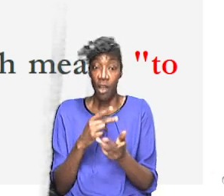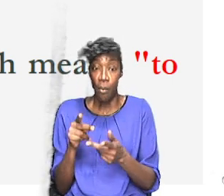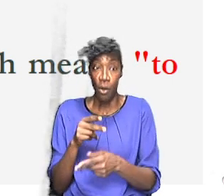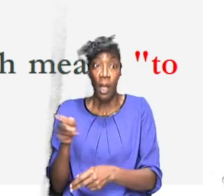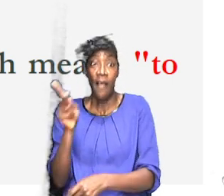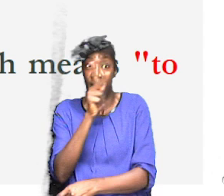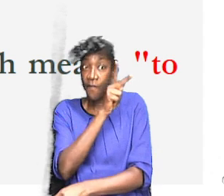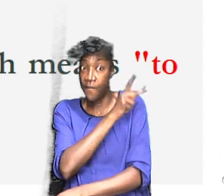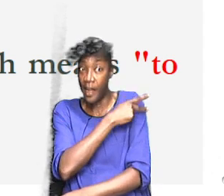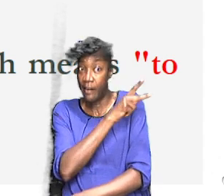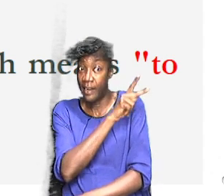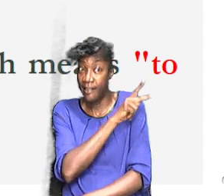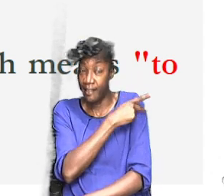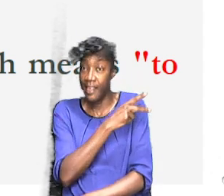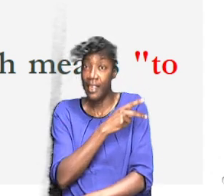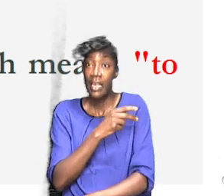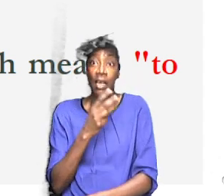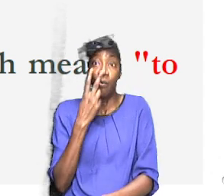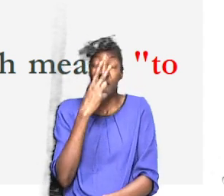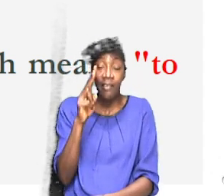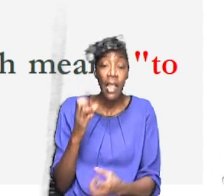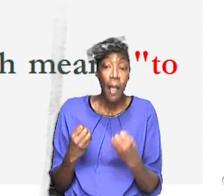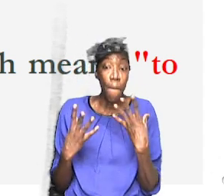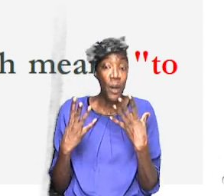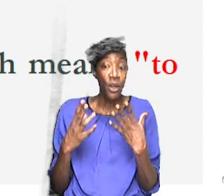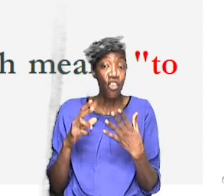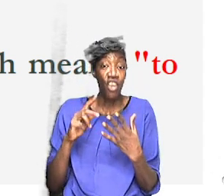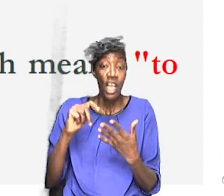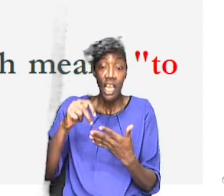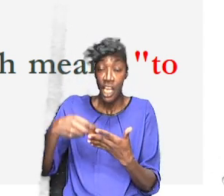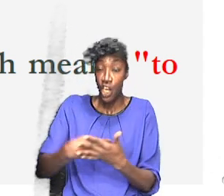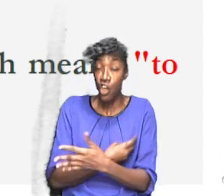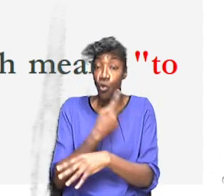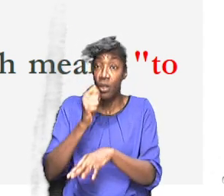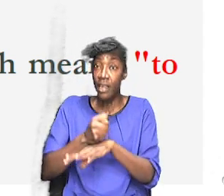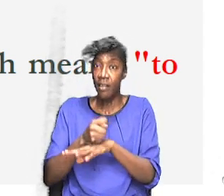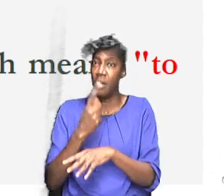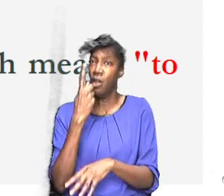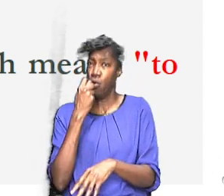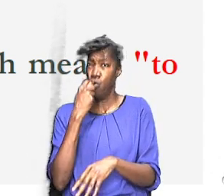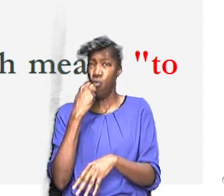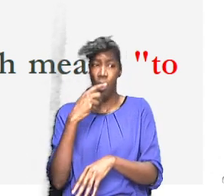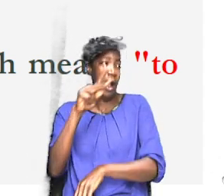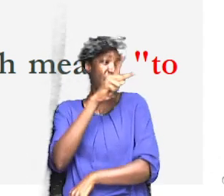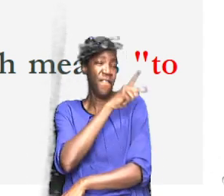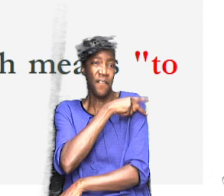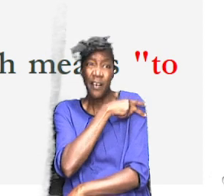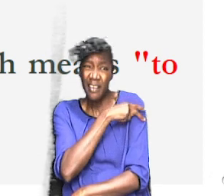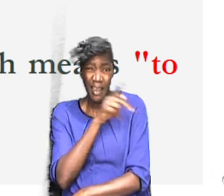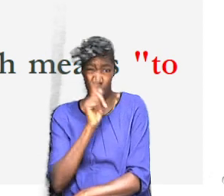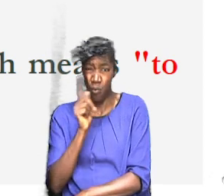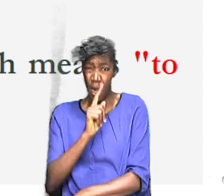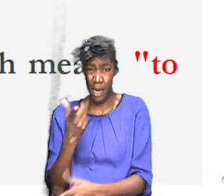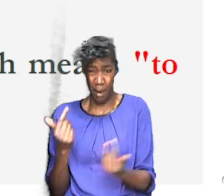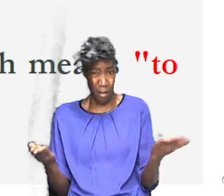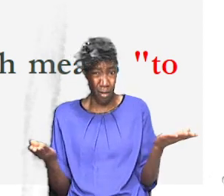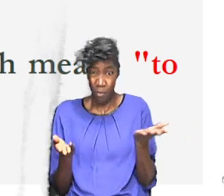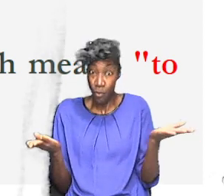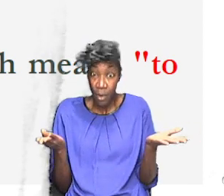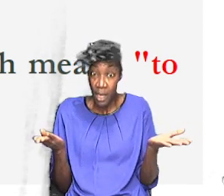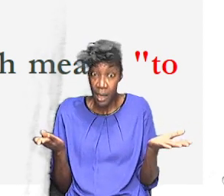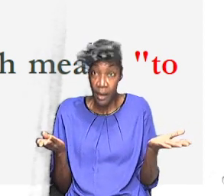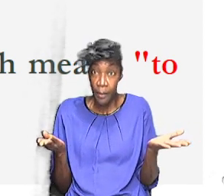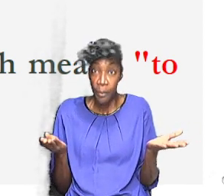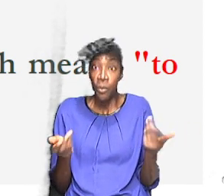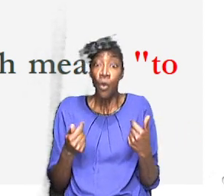Pharisees, and we see it a lot in the New Testament. But really, who are Pharisees? Where did they come from? Amen. And I want us,